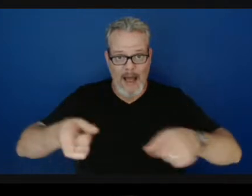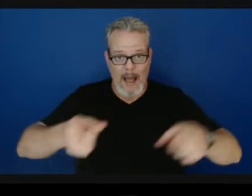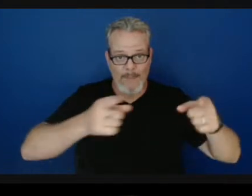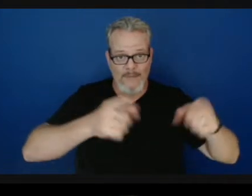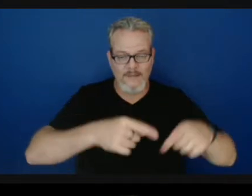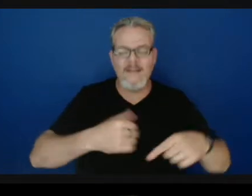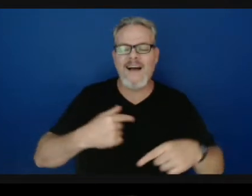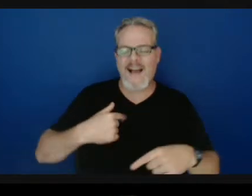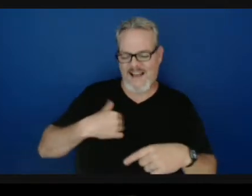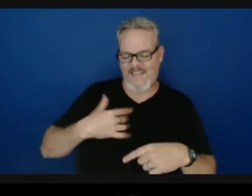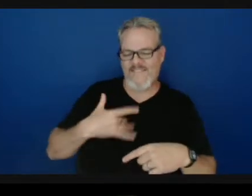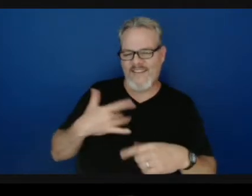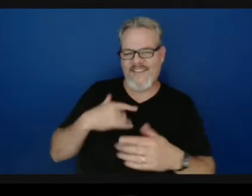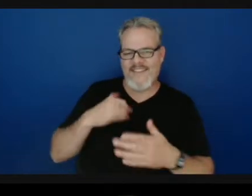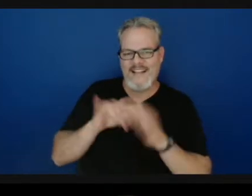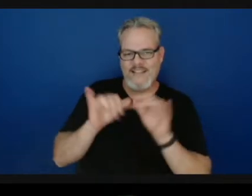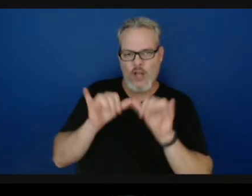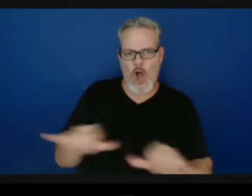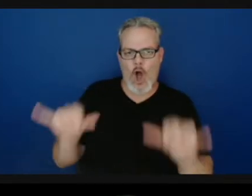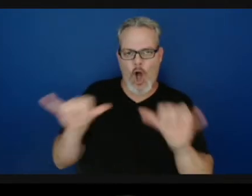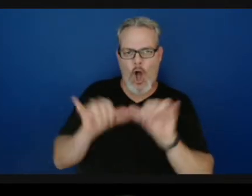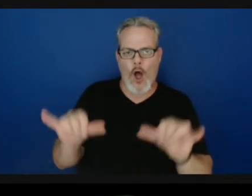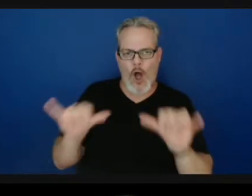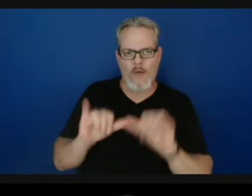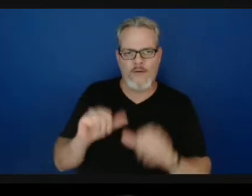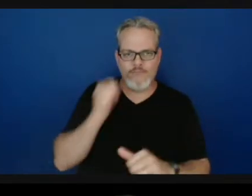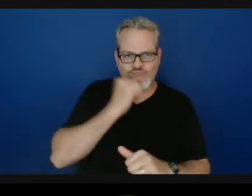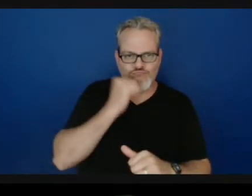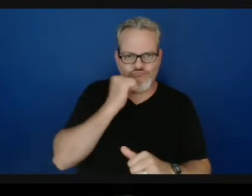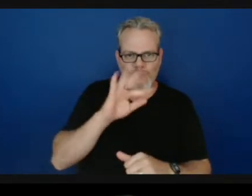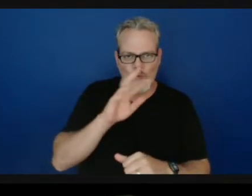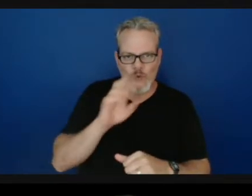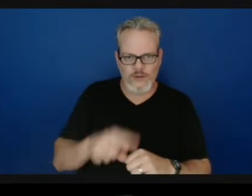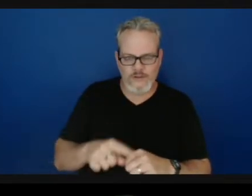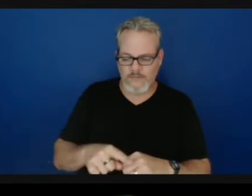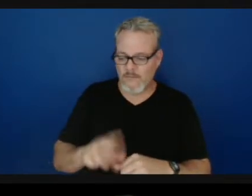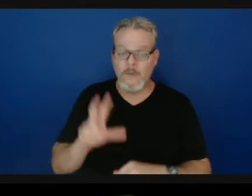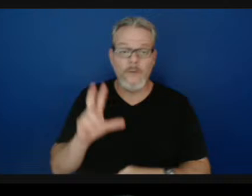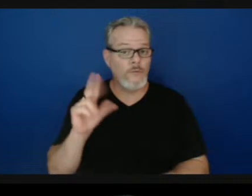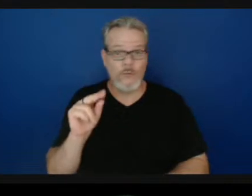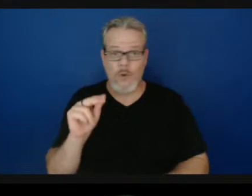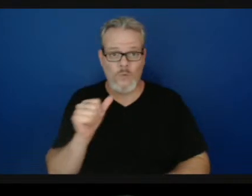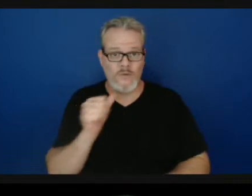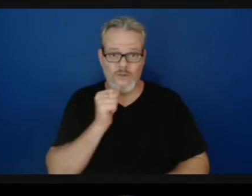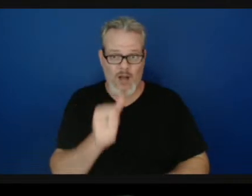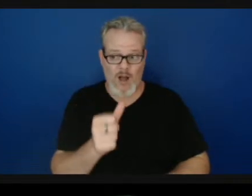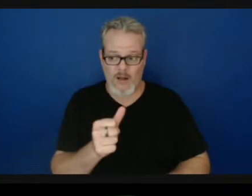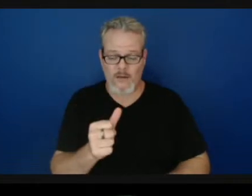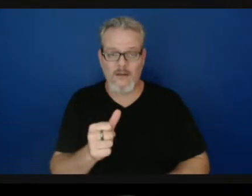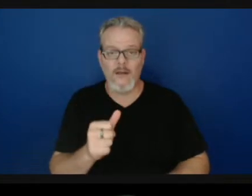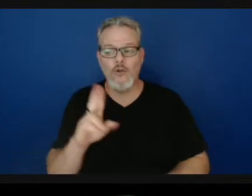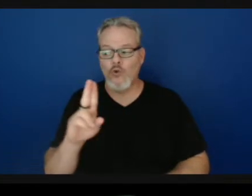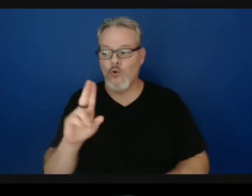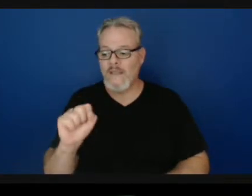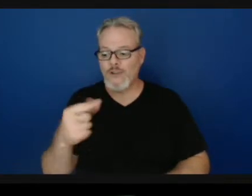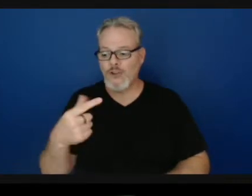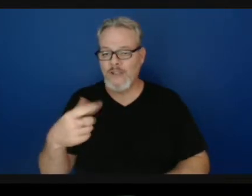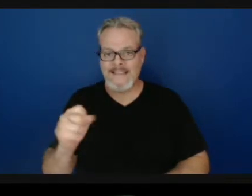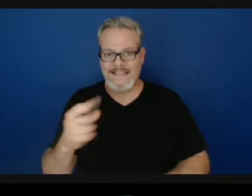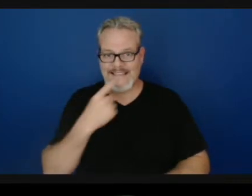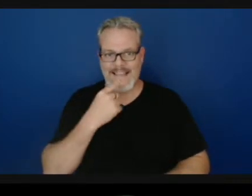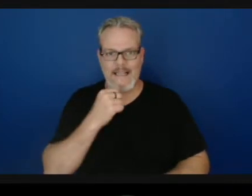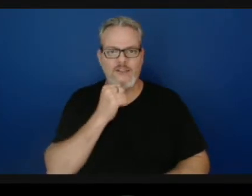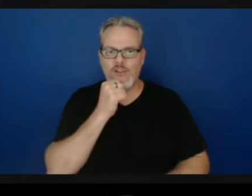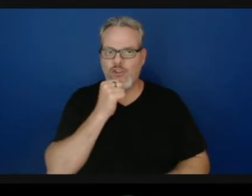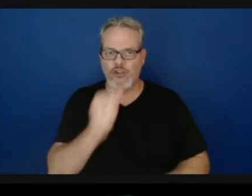common questions. Yeah, so I mean, no, it's not imminent. That's what the USGS is saying. The eruption is not imminent there.